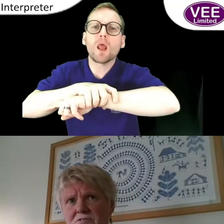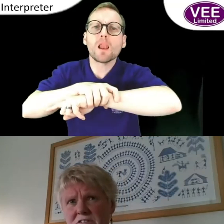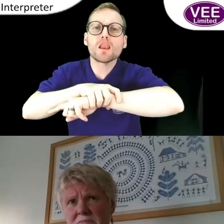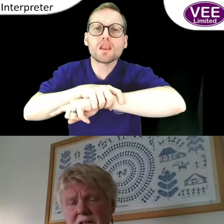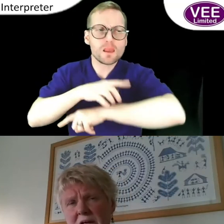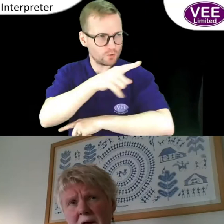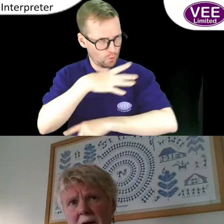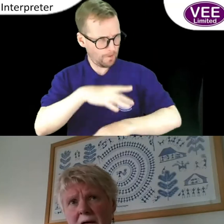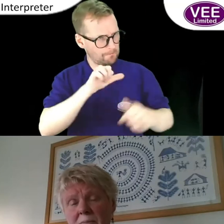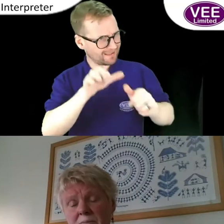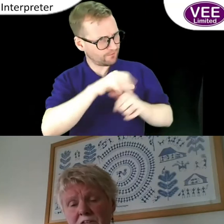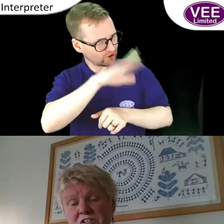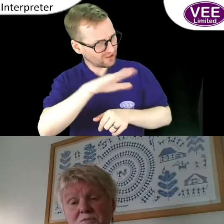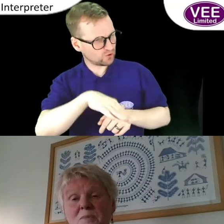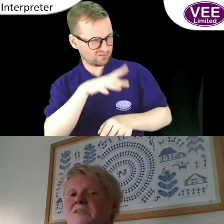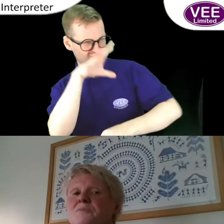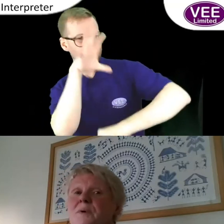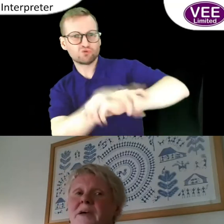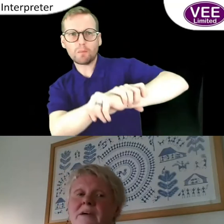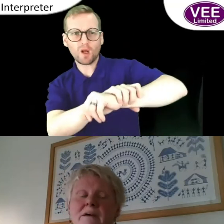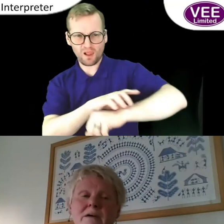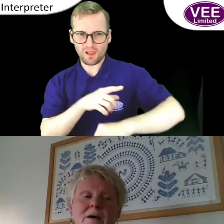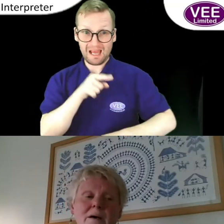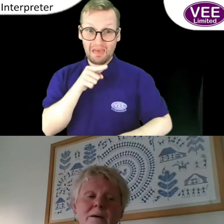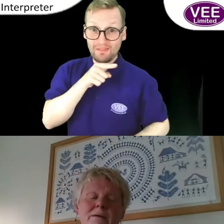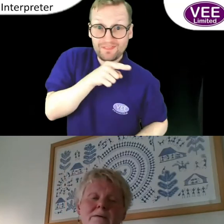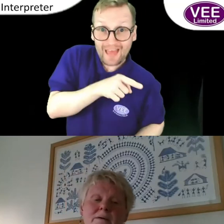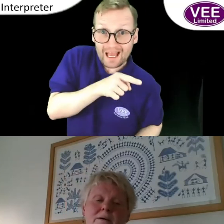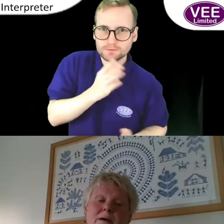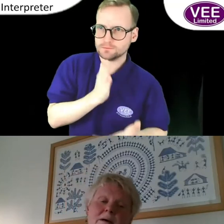their children, seem to me to be